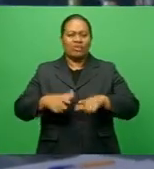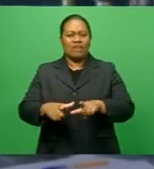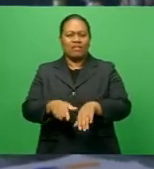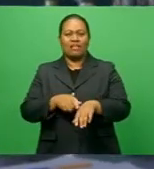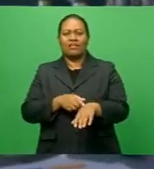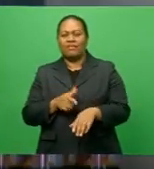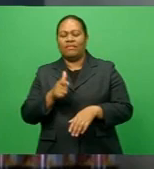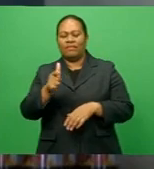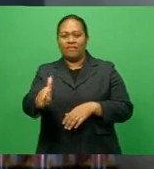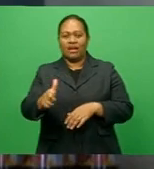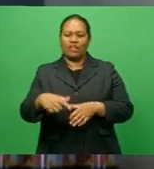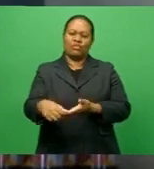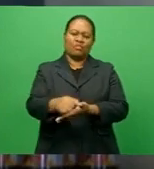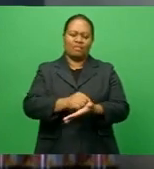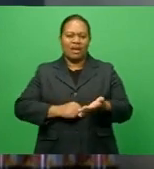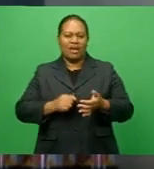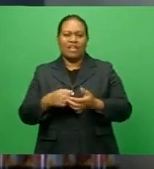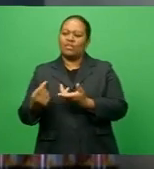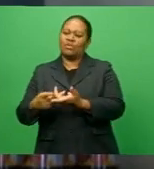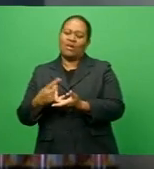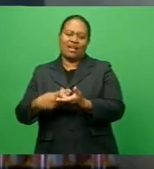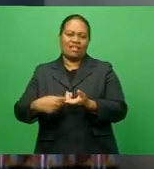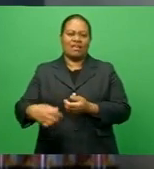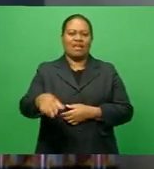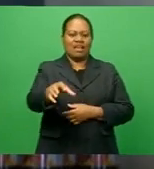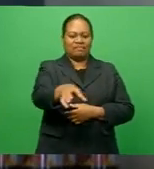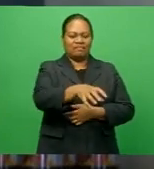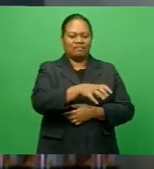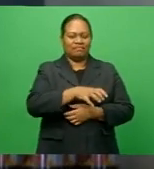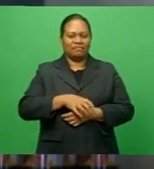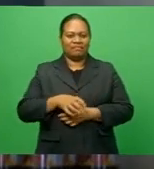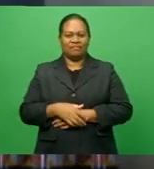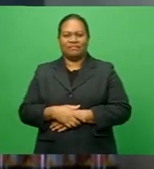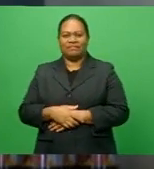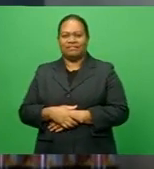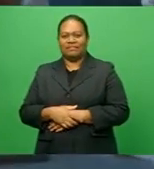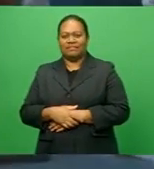buy items from shops in neighboring islands.